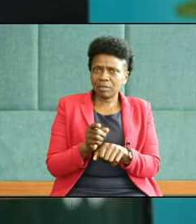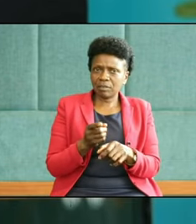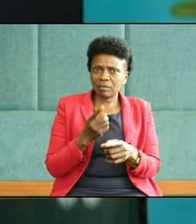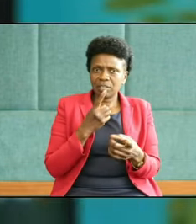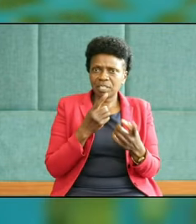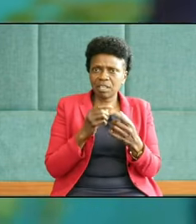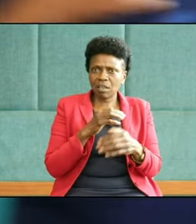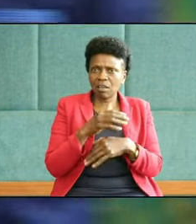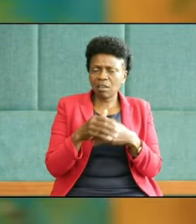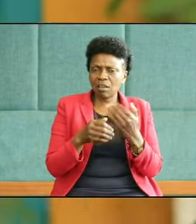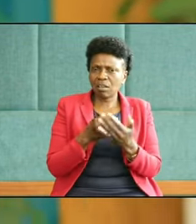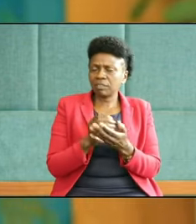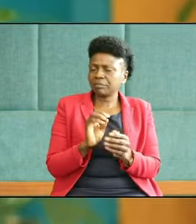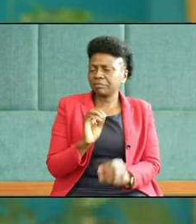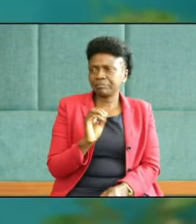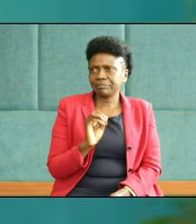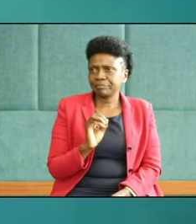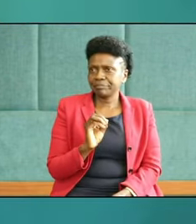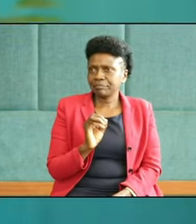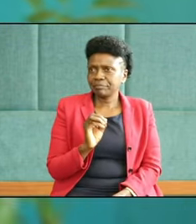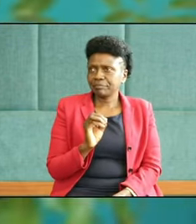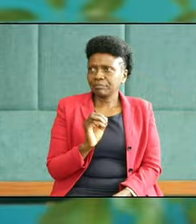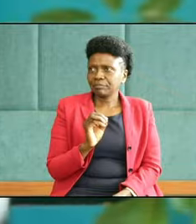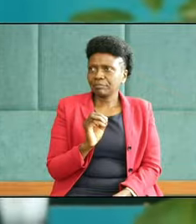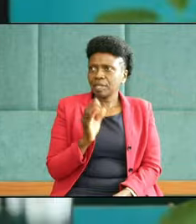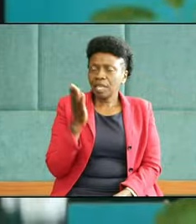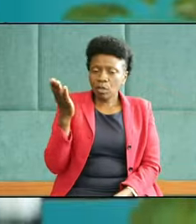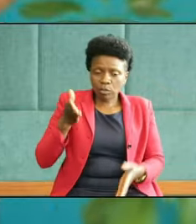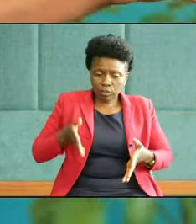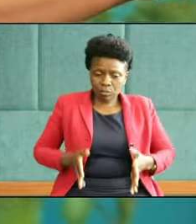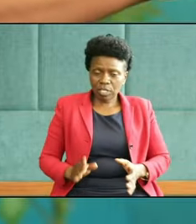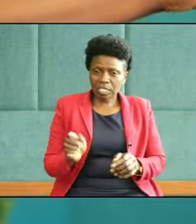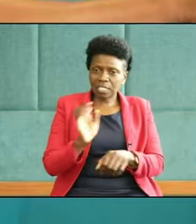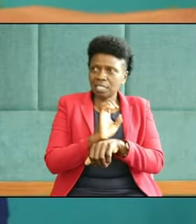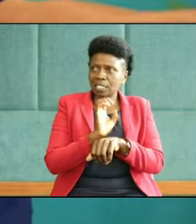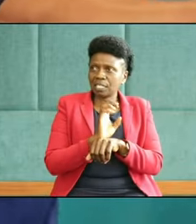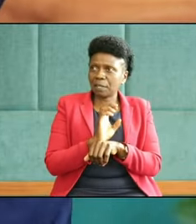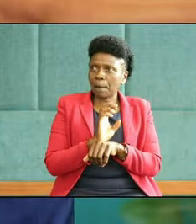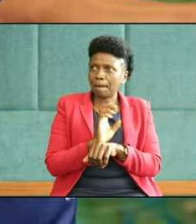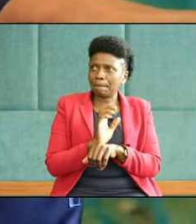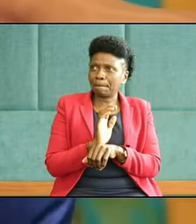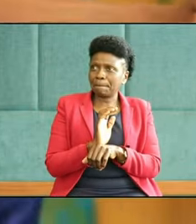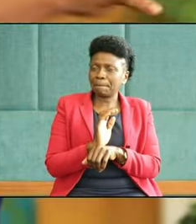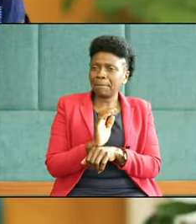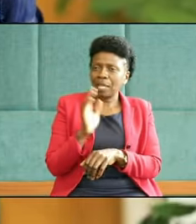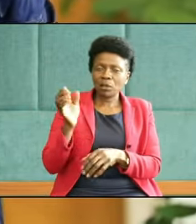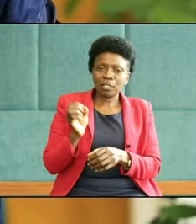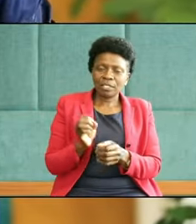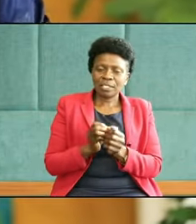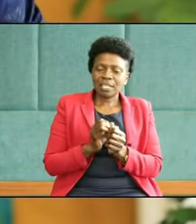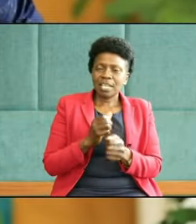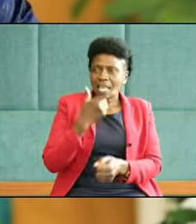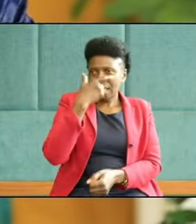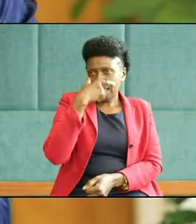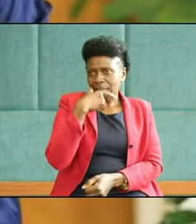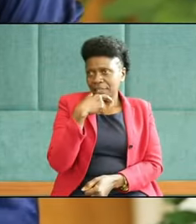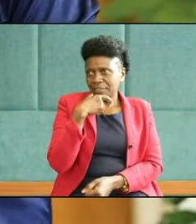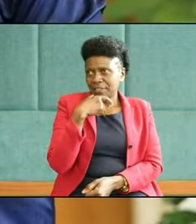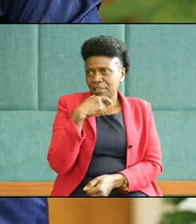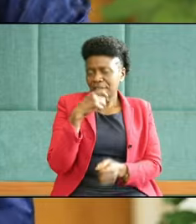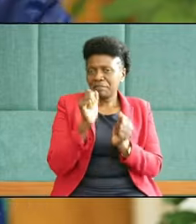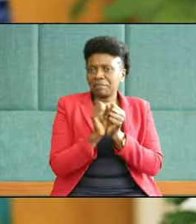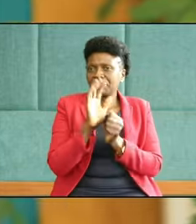the stanzas. I was born in this church. I started doing evangelism. I was 15. I'm 40 years